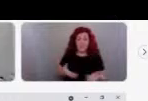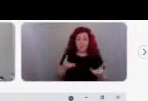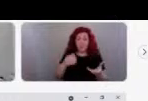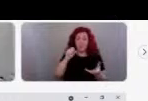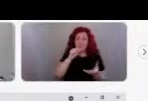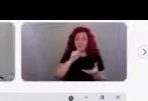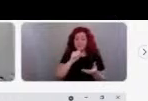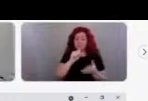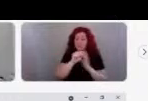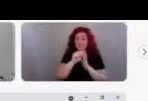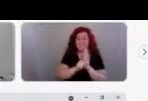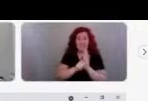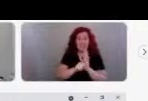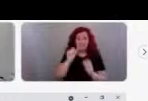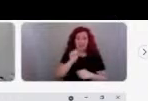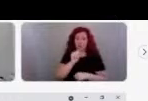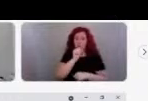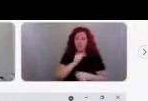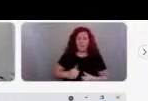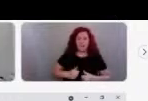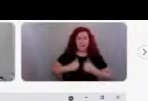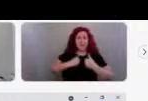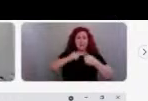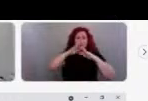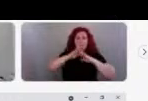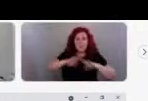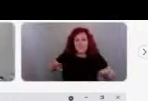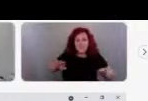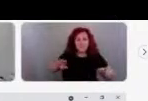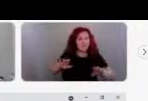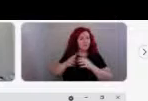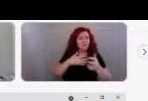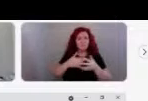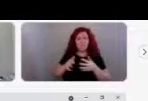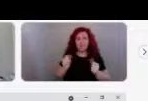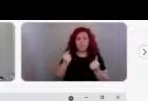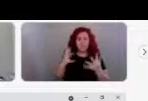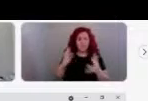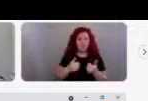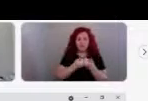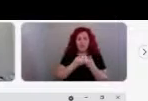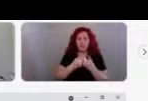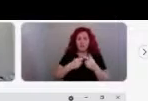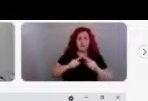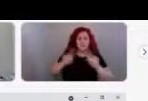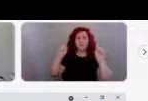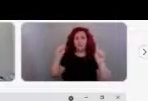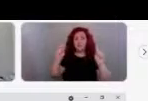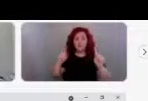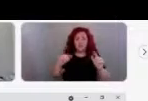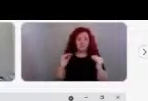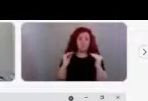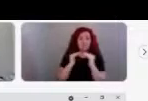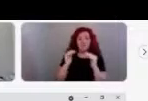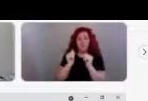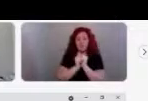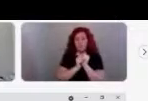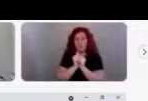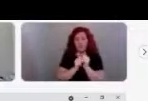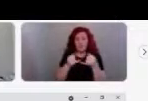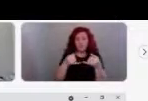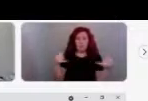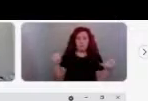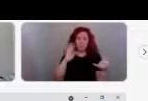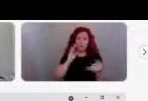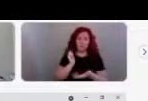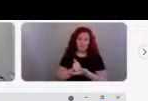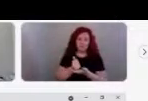peacefully with our differences given all the challenges that we have in common fair and competitive district boundaries will aid this thank you so